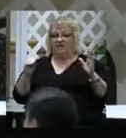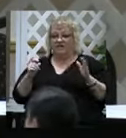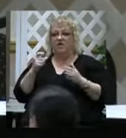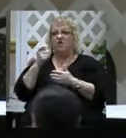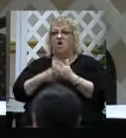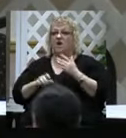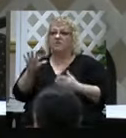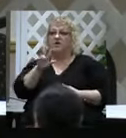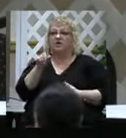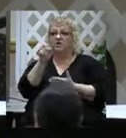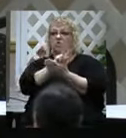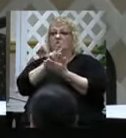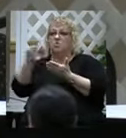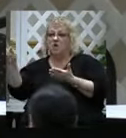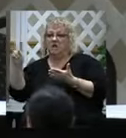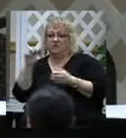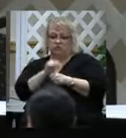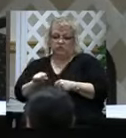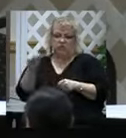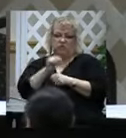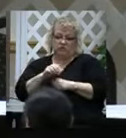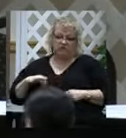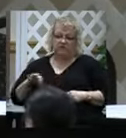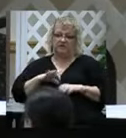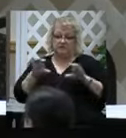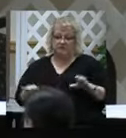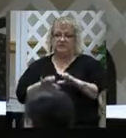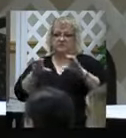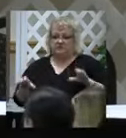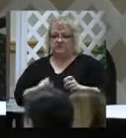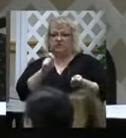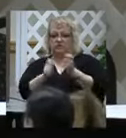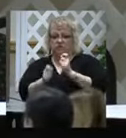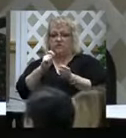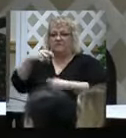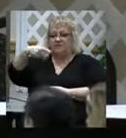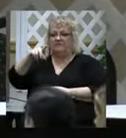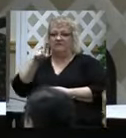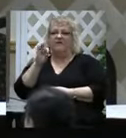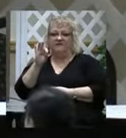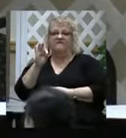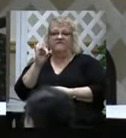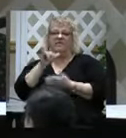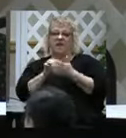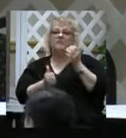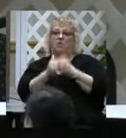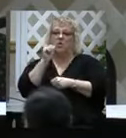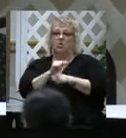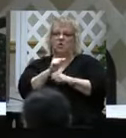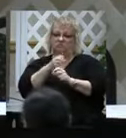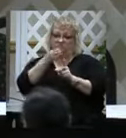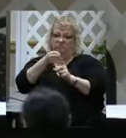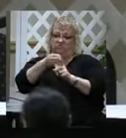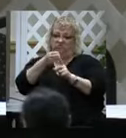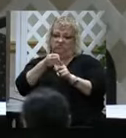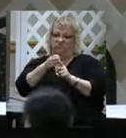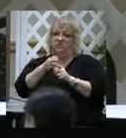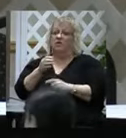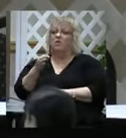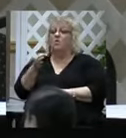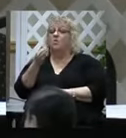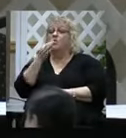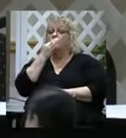us about 2 weeks solid of my entire staff helping me reformat the PDFs, and our webmaster figuring out how to lay